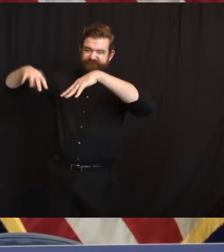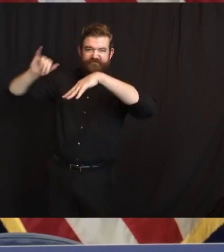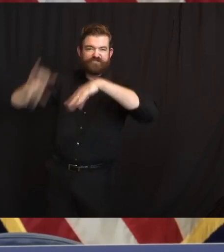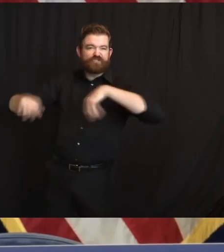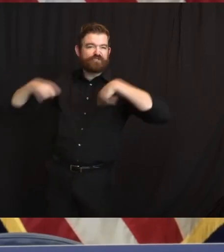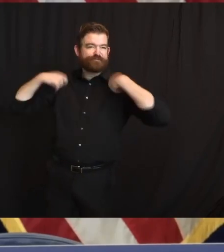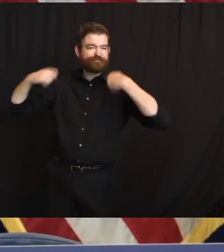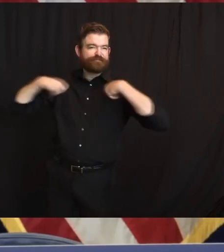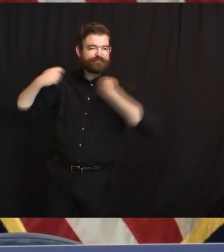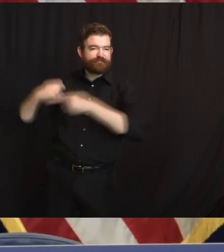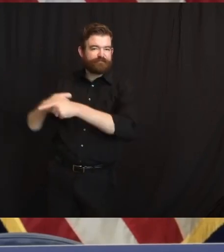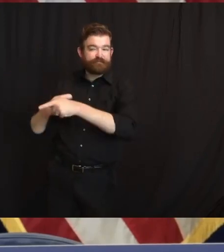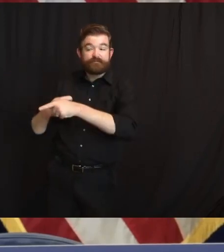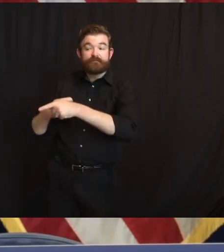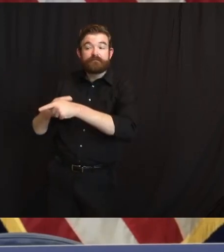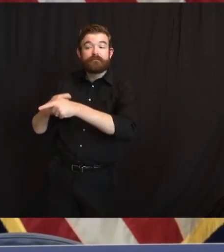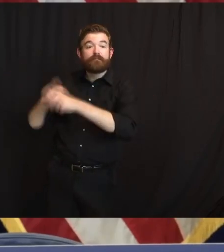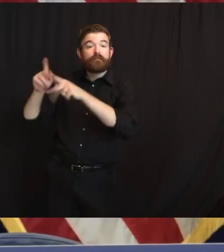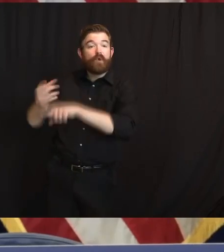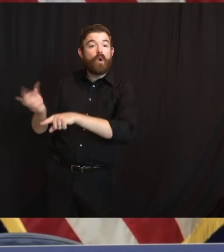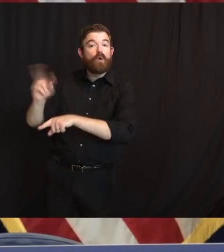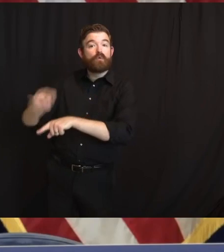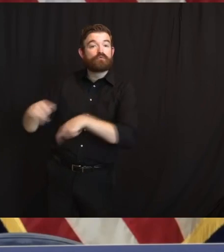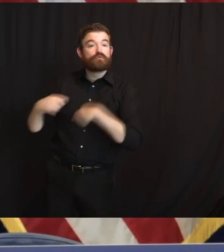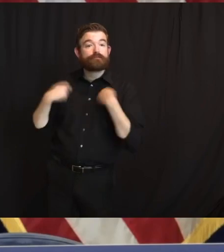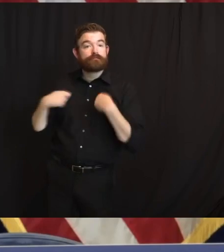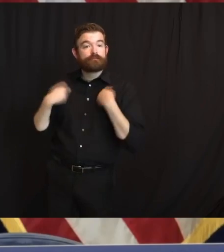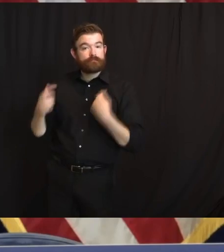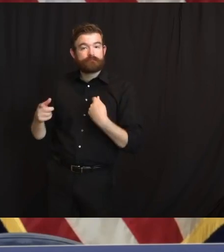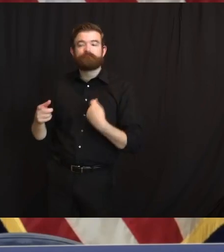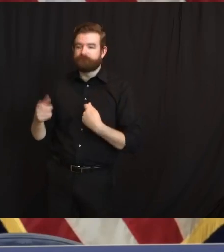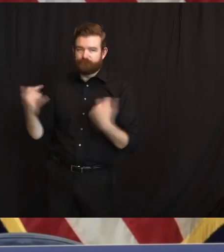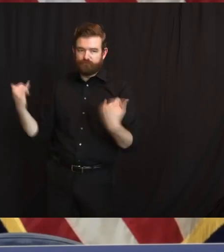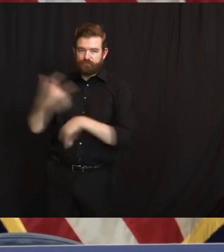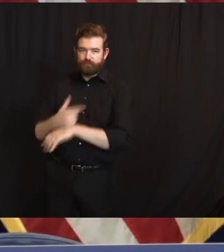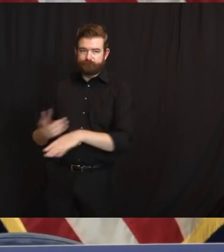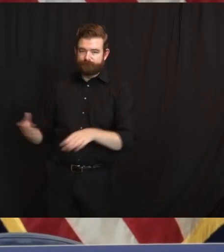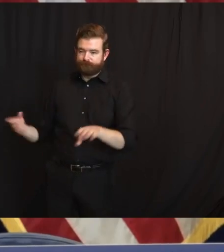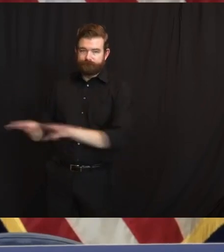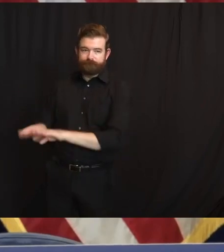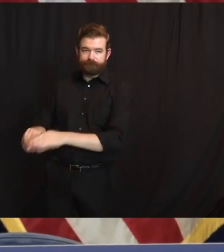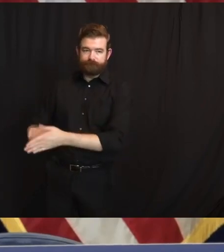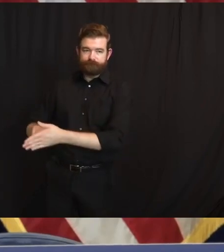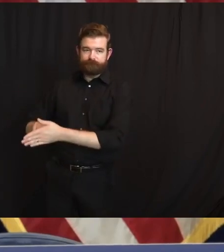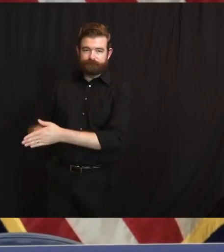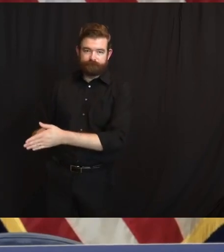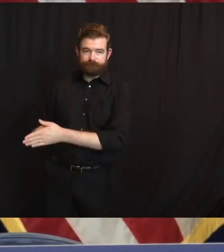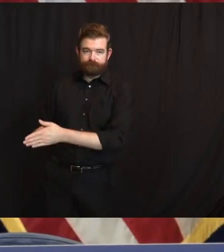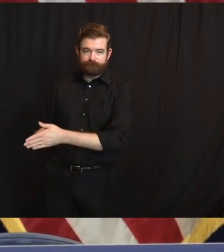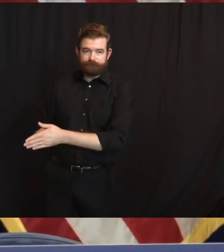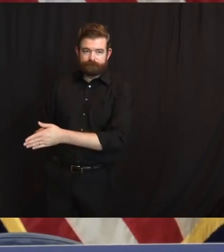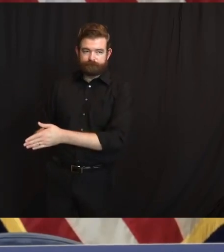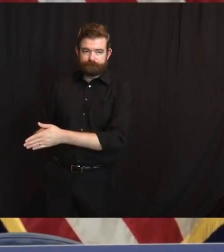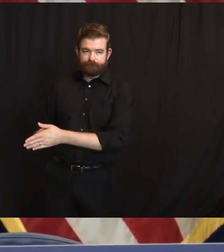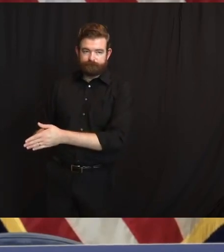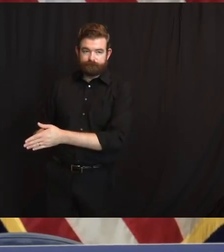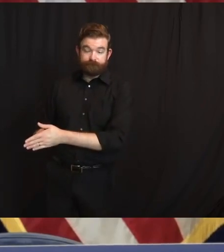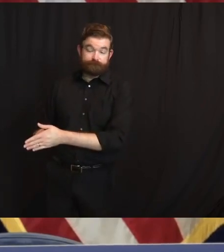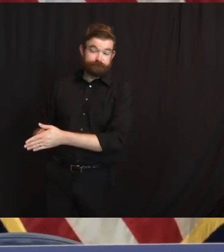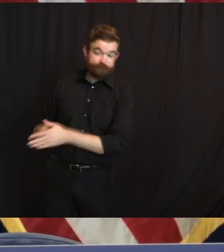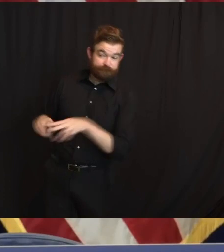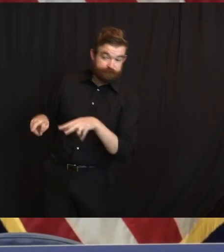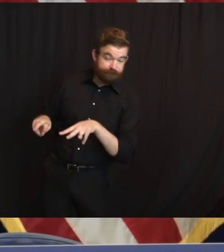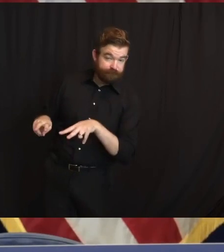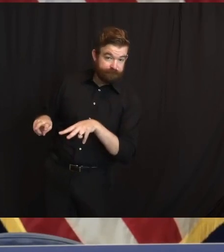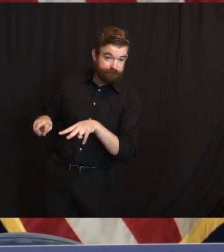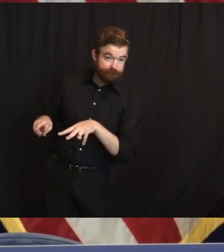owner voluntarily remained closed and locked up today, which we were happy to report. On a separate note, I'm glad to report that Trooper